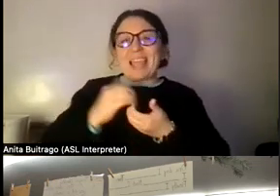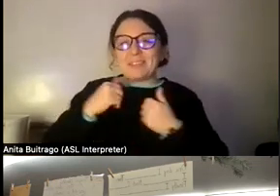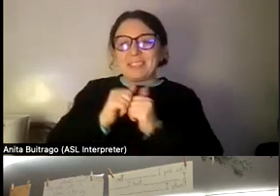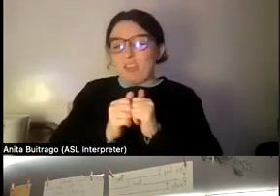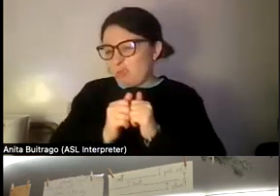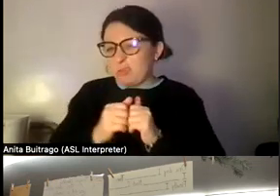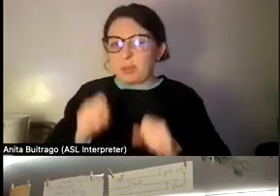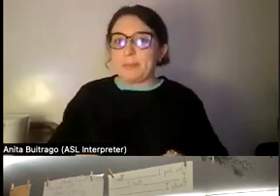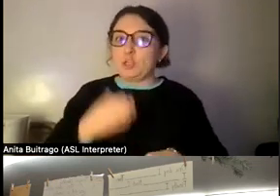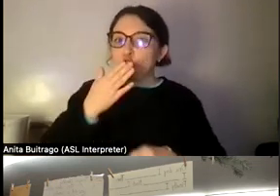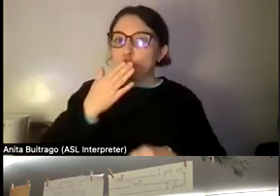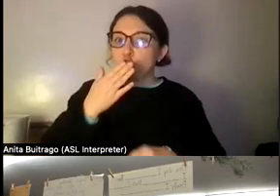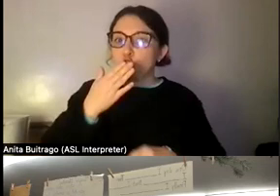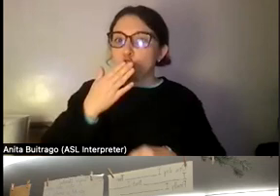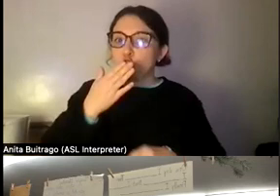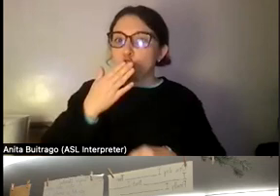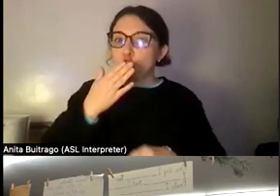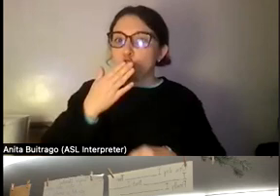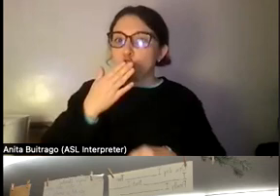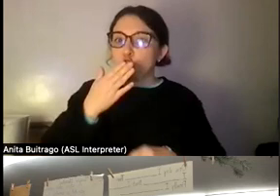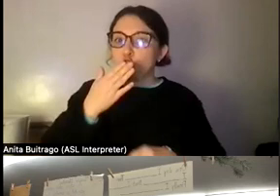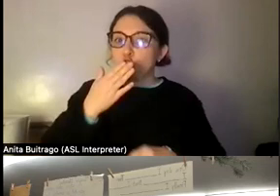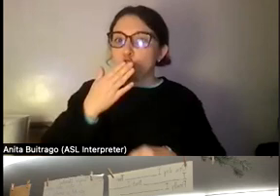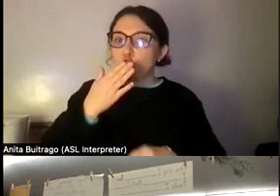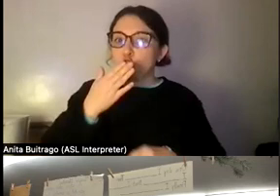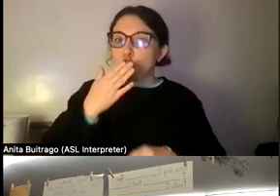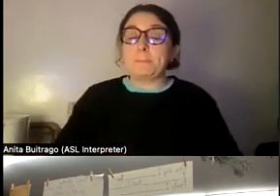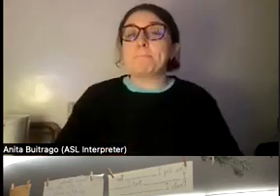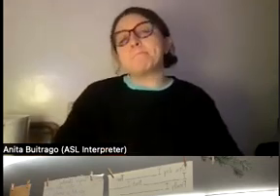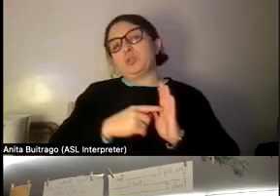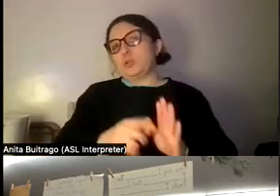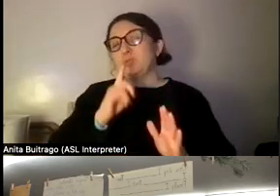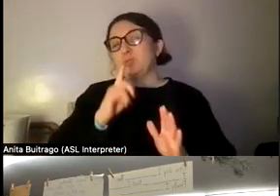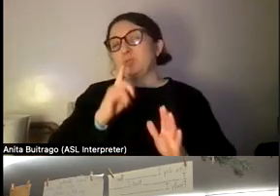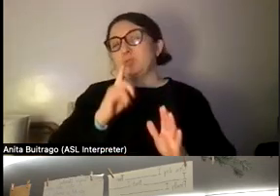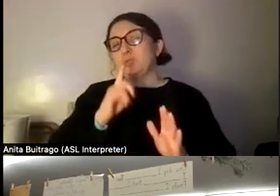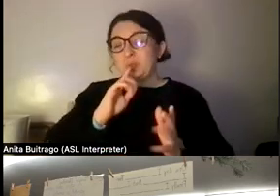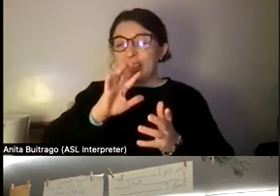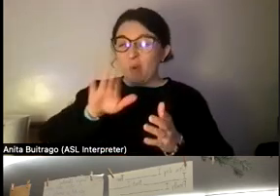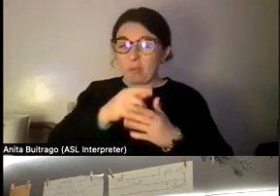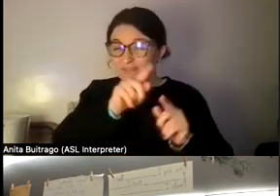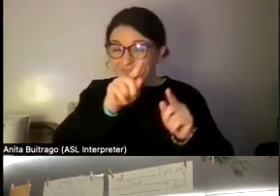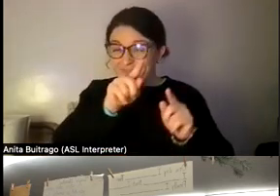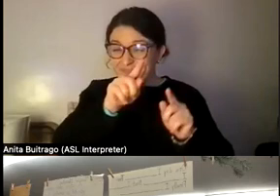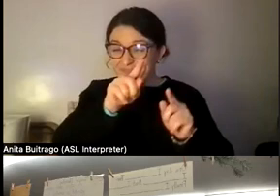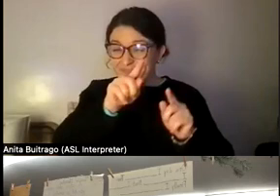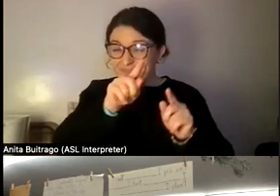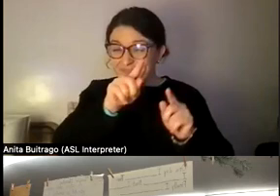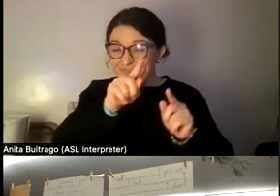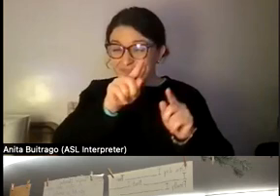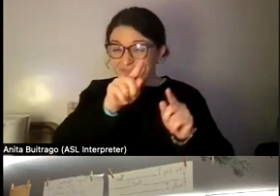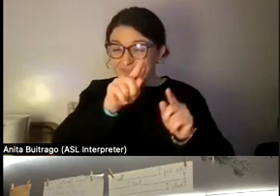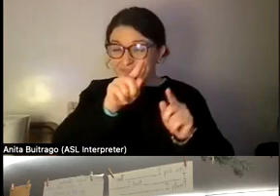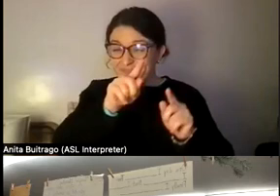reader that we're hoping for them to be. So it just shows you how complex all of this is in terms of how kids get there, and if